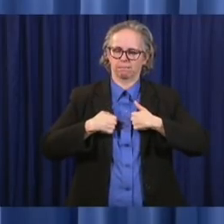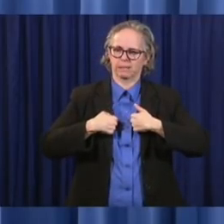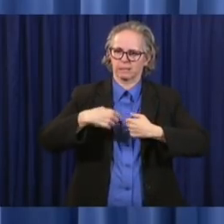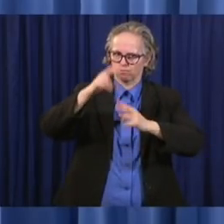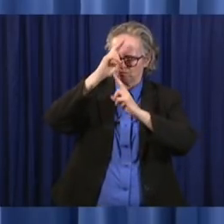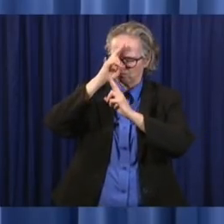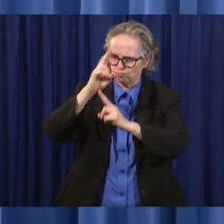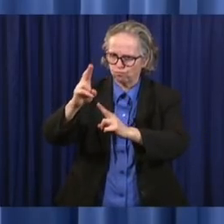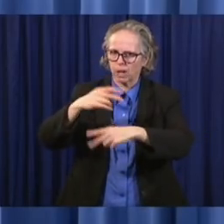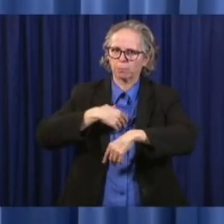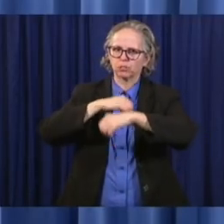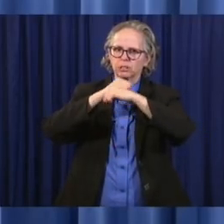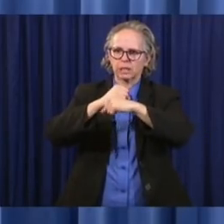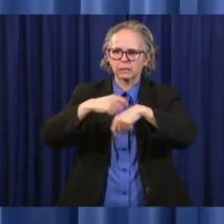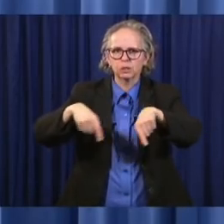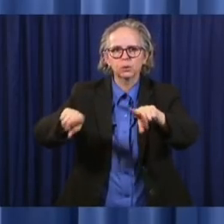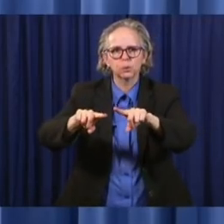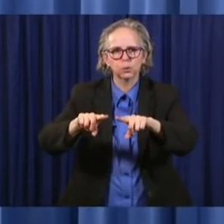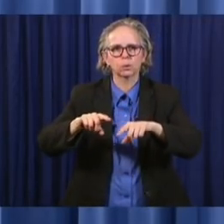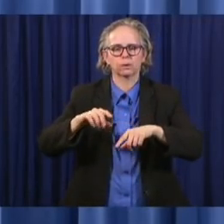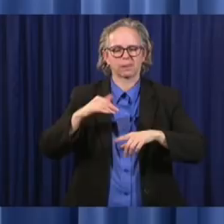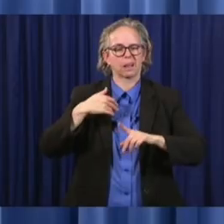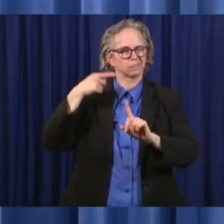what this is all about.